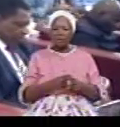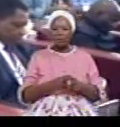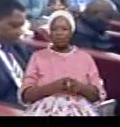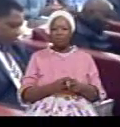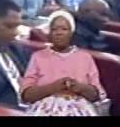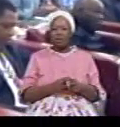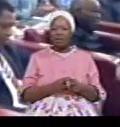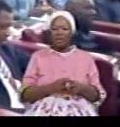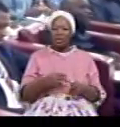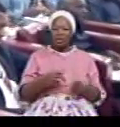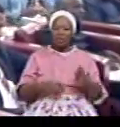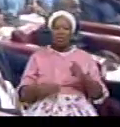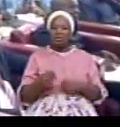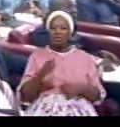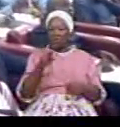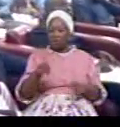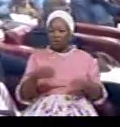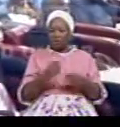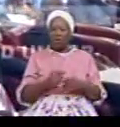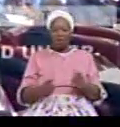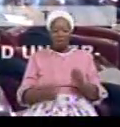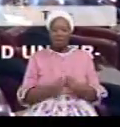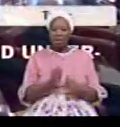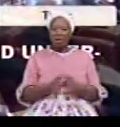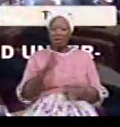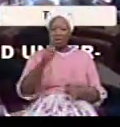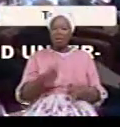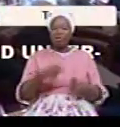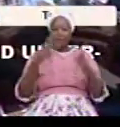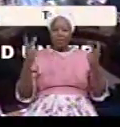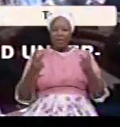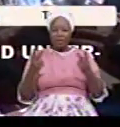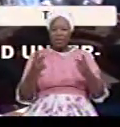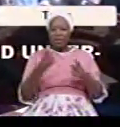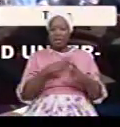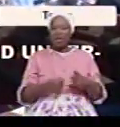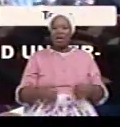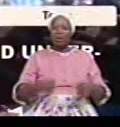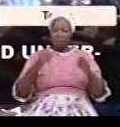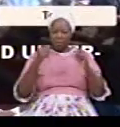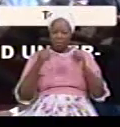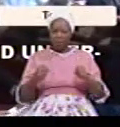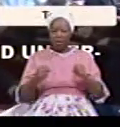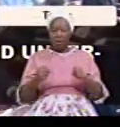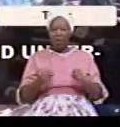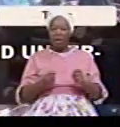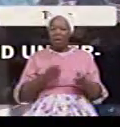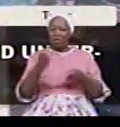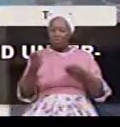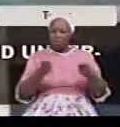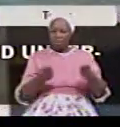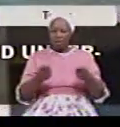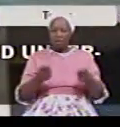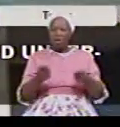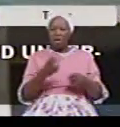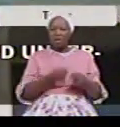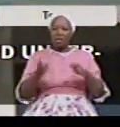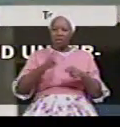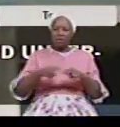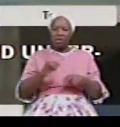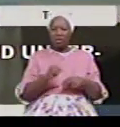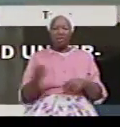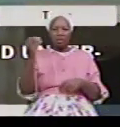greater victory, and give you greater dominion, and that increasing grace will become